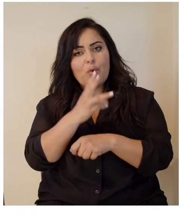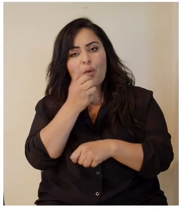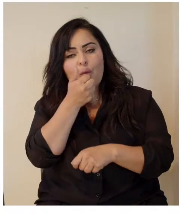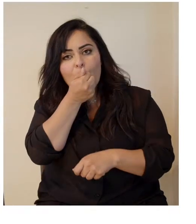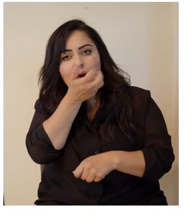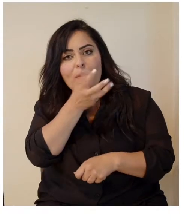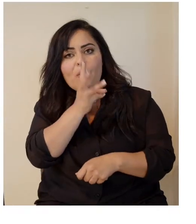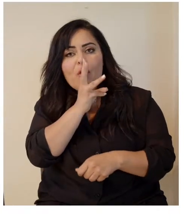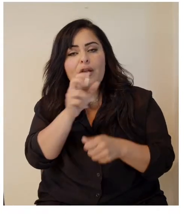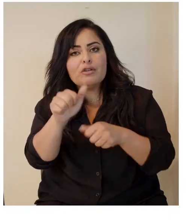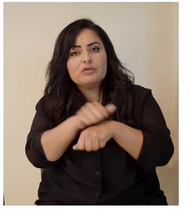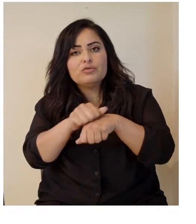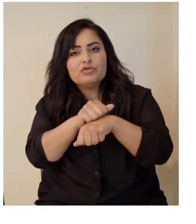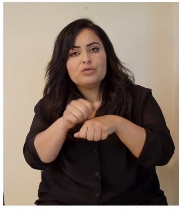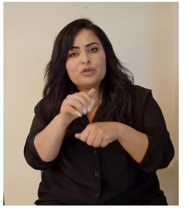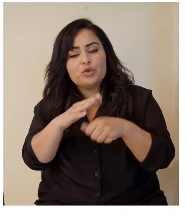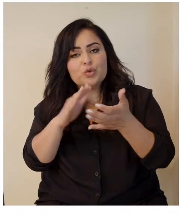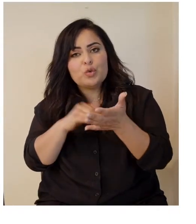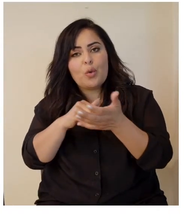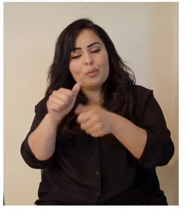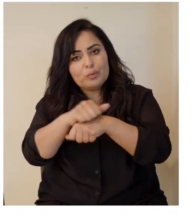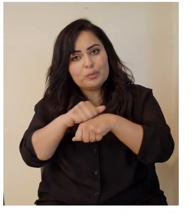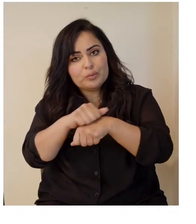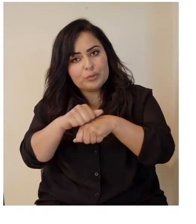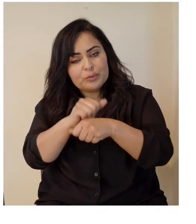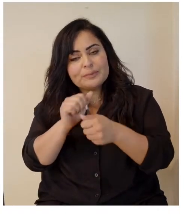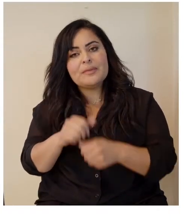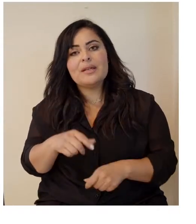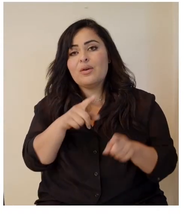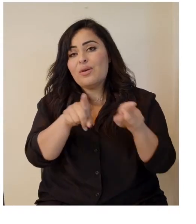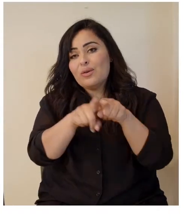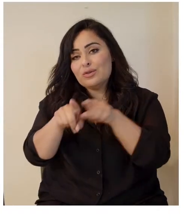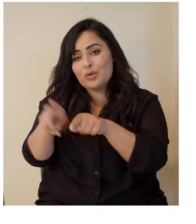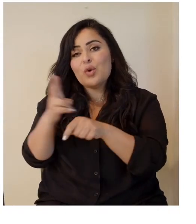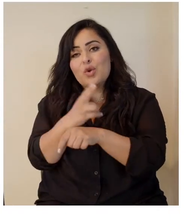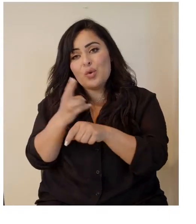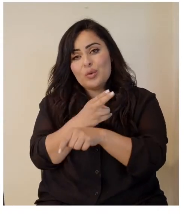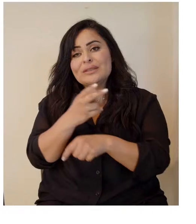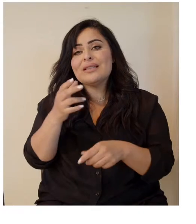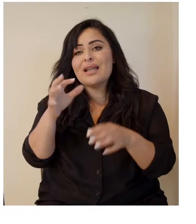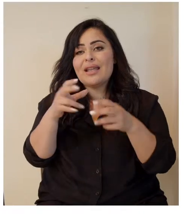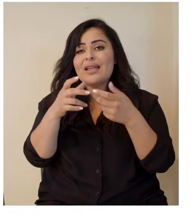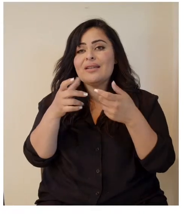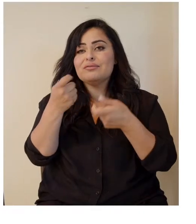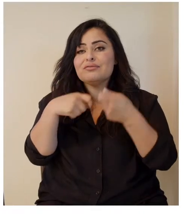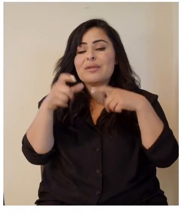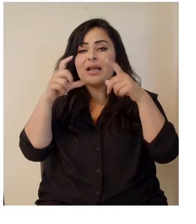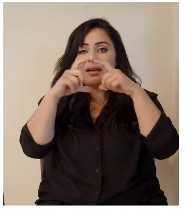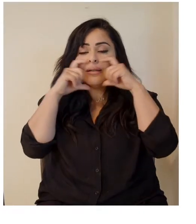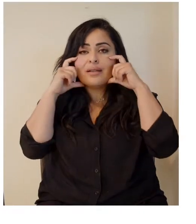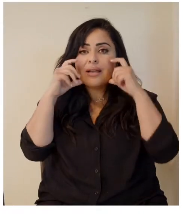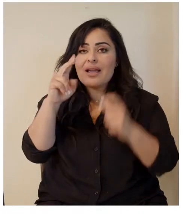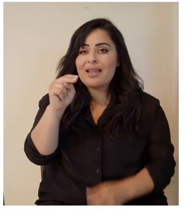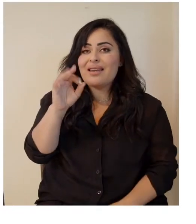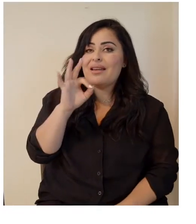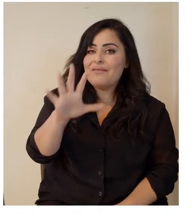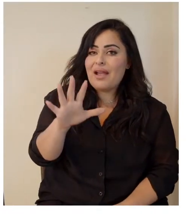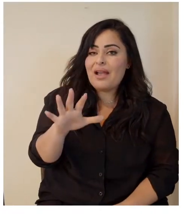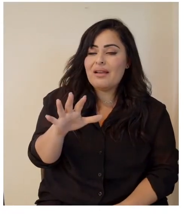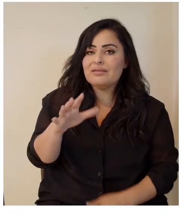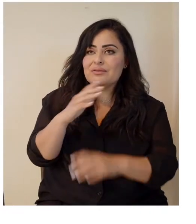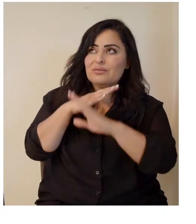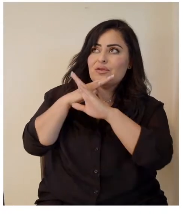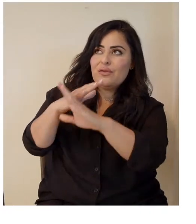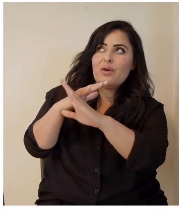possible. You should also be wearing a disposable N95 or better type of mask during the cleanup to avoid breathing in